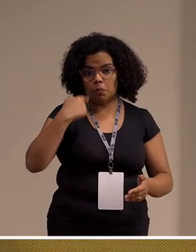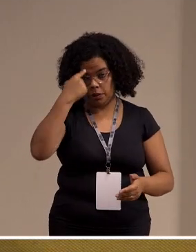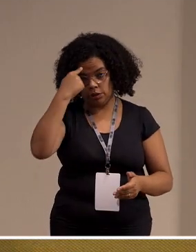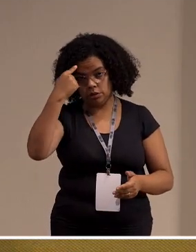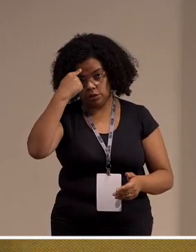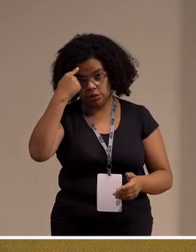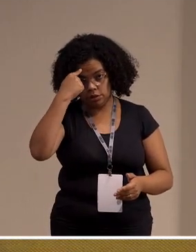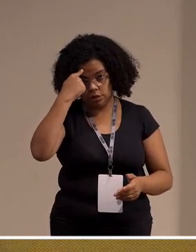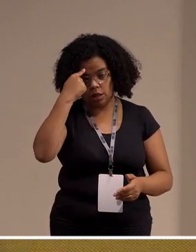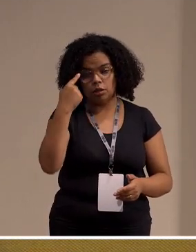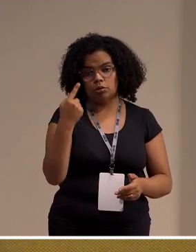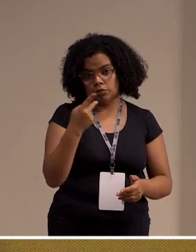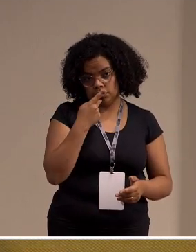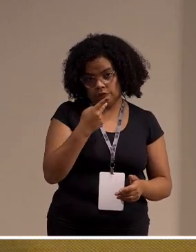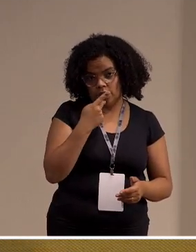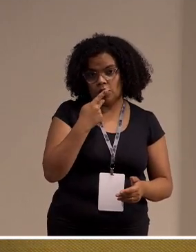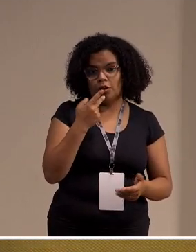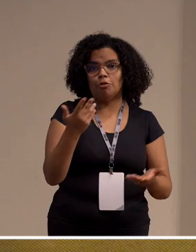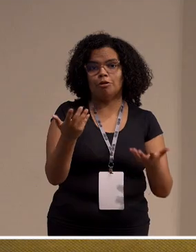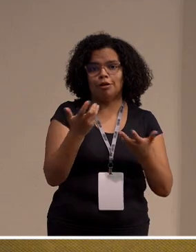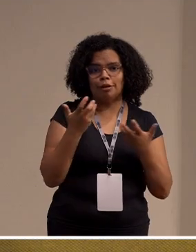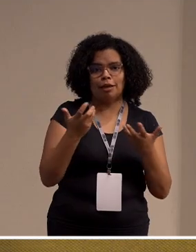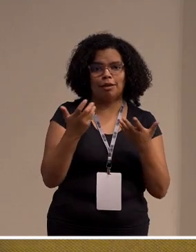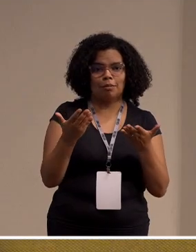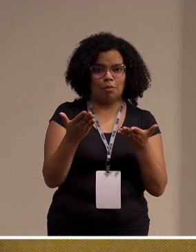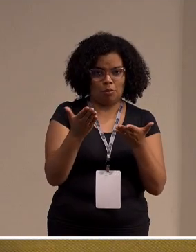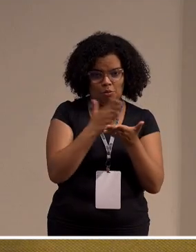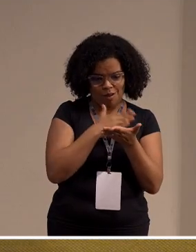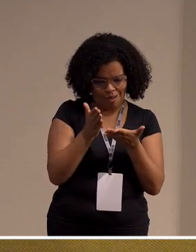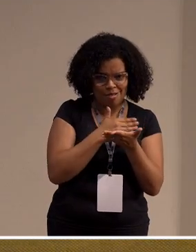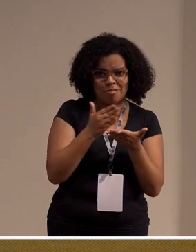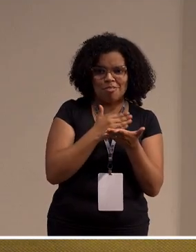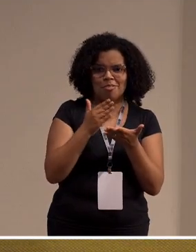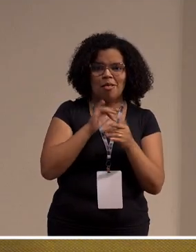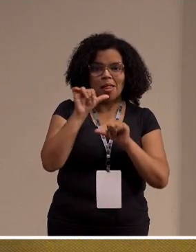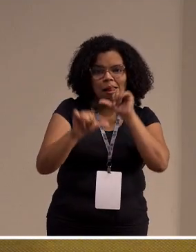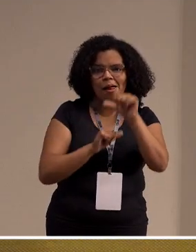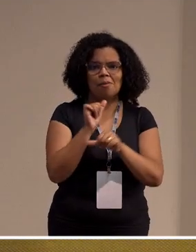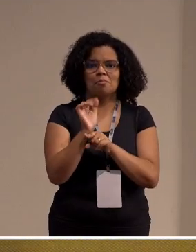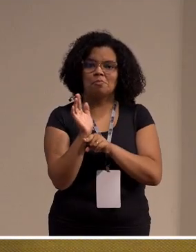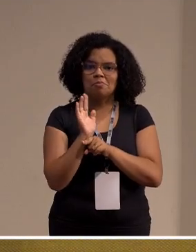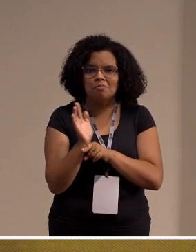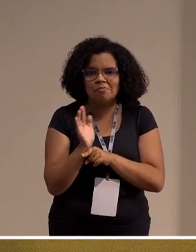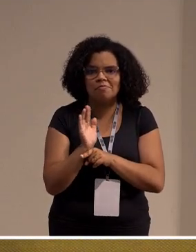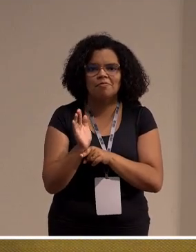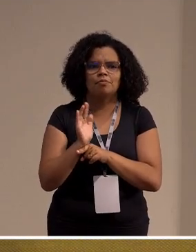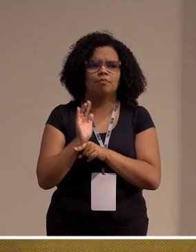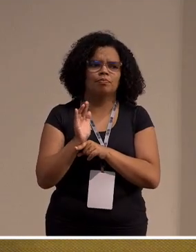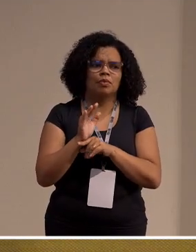much. The filmmaking industry is sort of beyond my expertise,